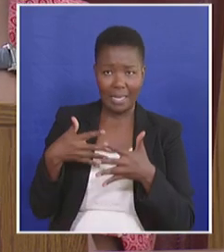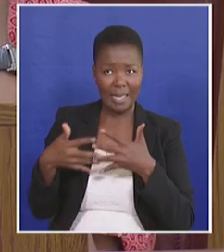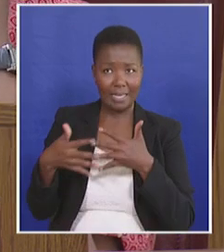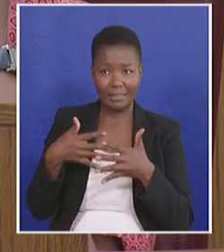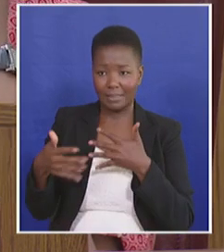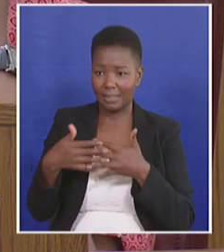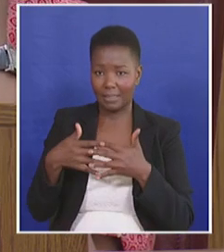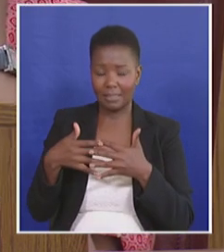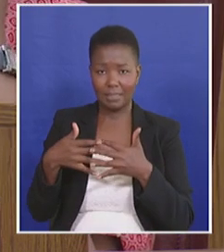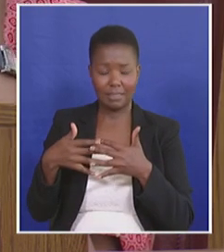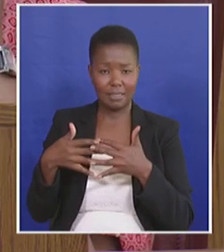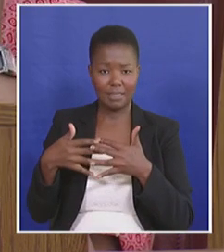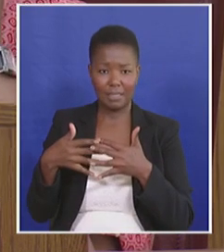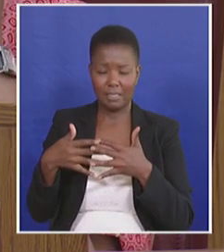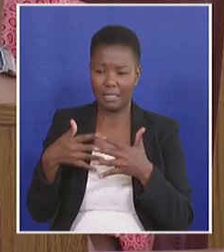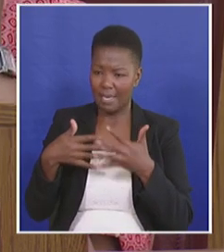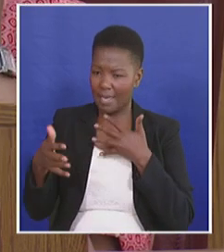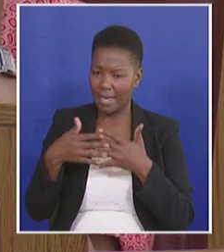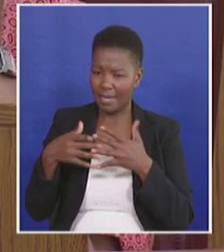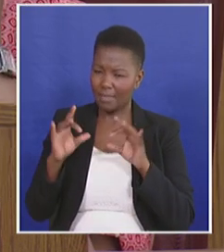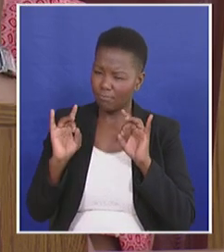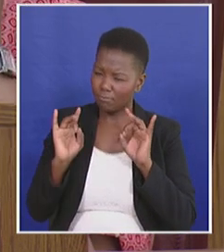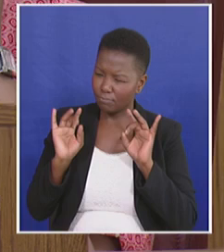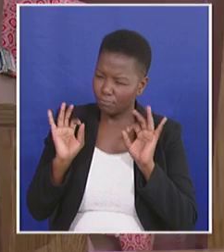selection process must include,